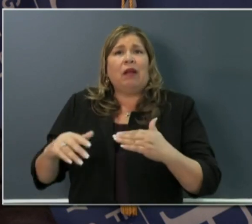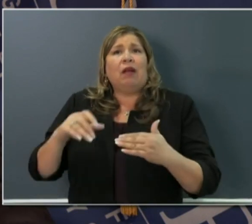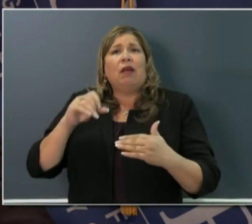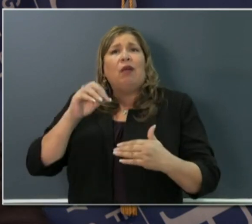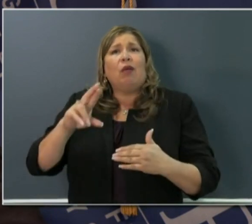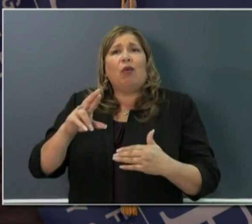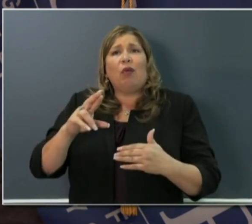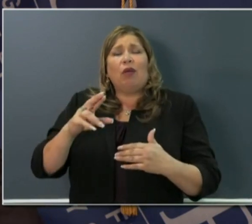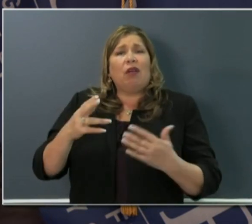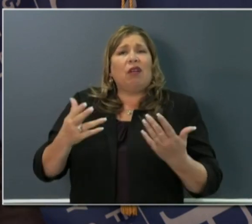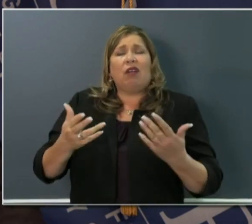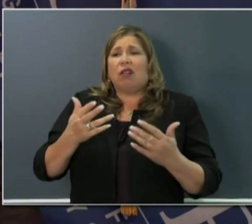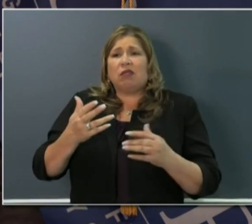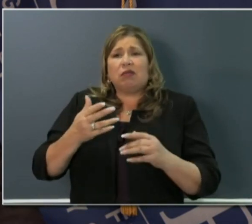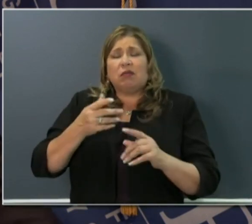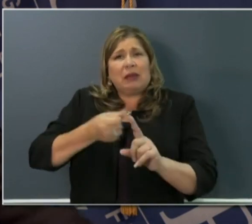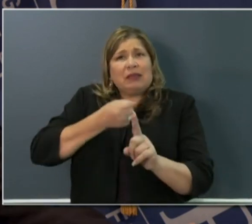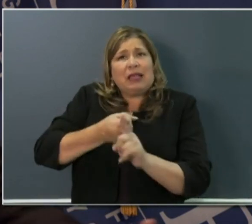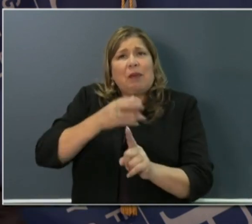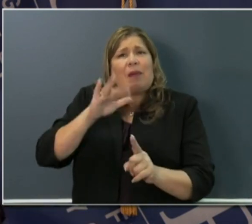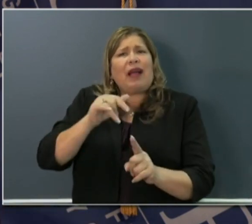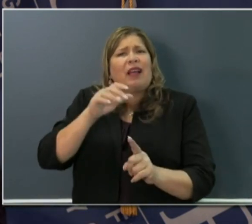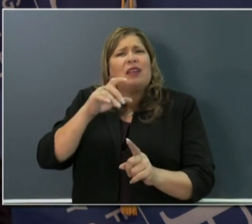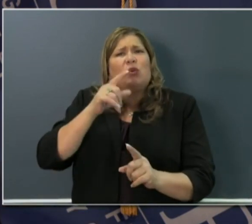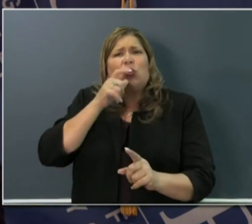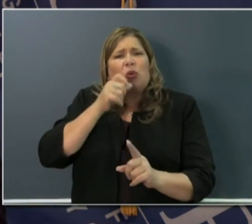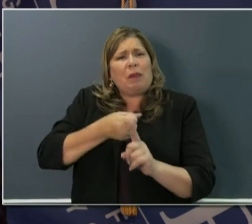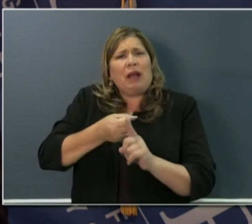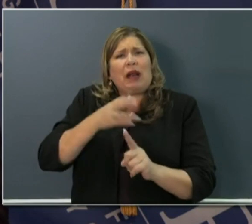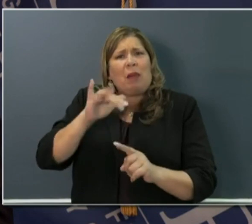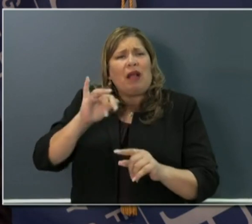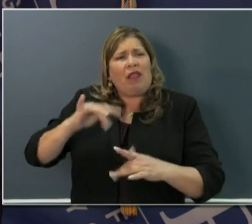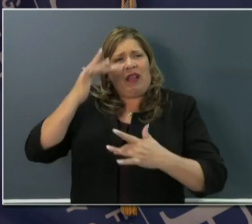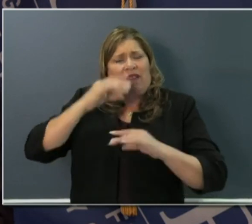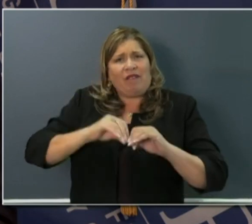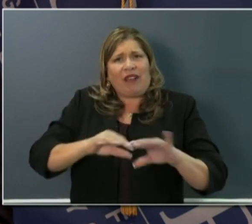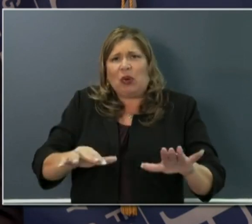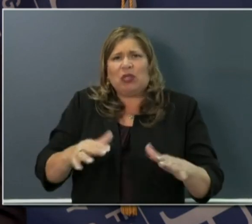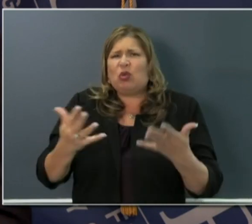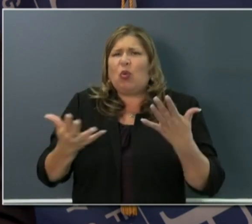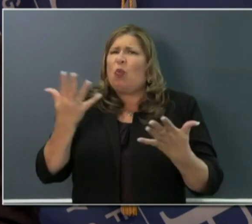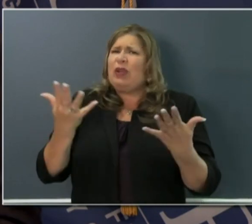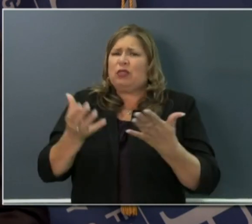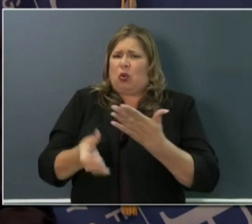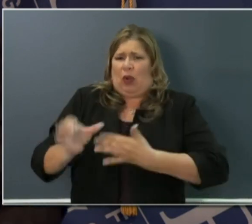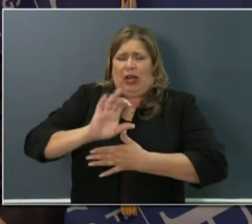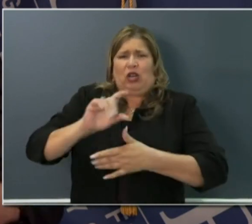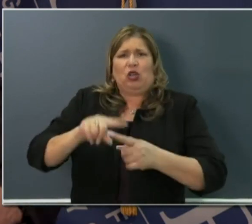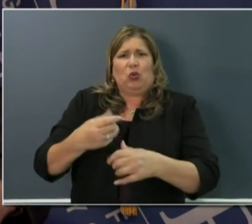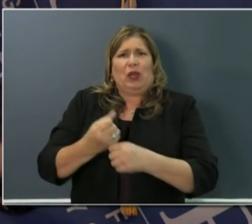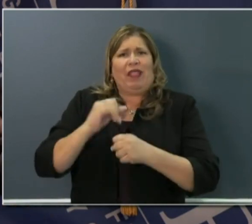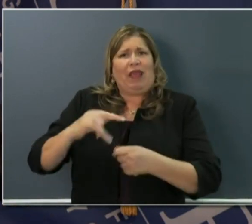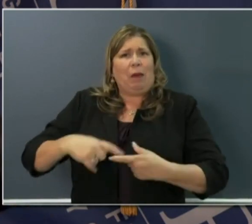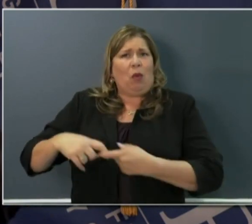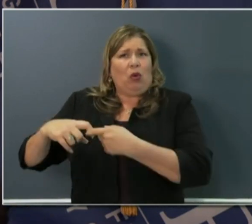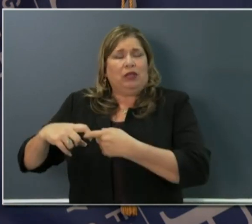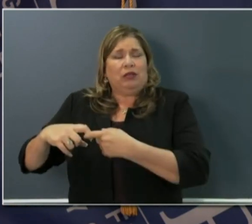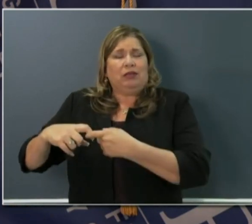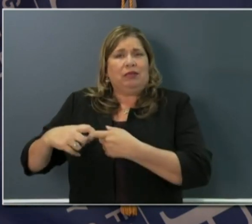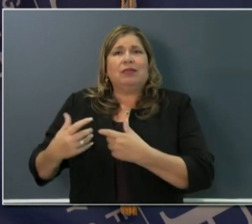no, there's no income provisions that are part of the announcement we made today. So the answer to the question is